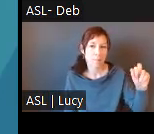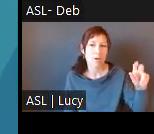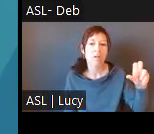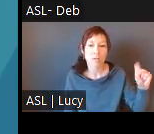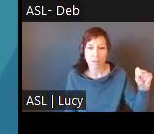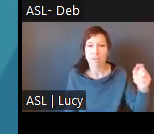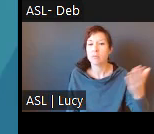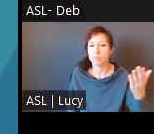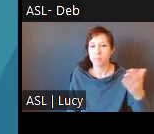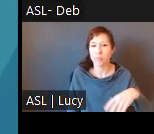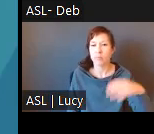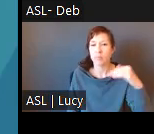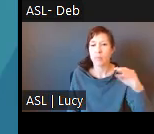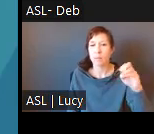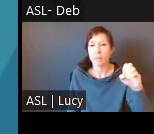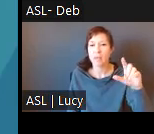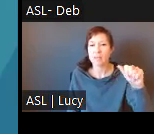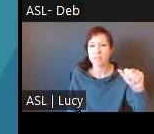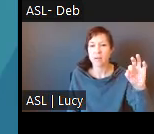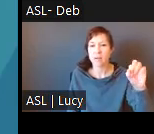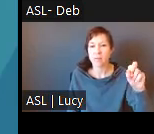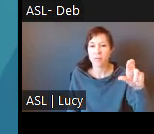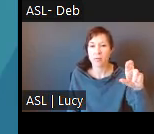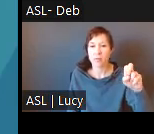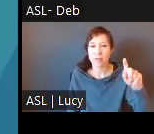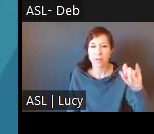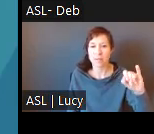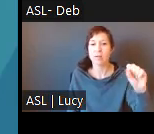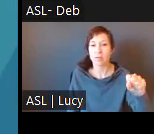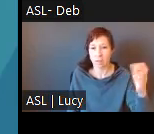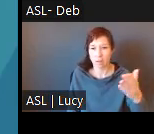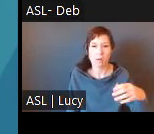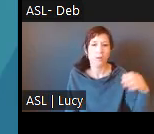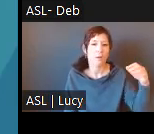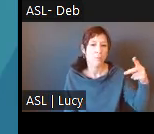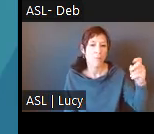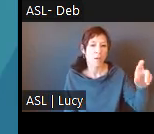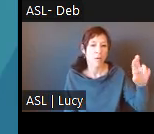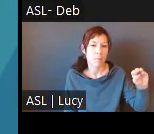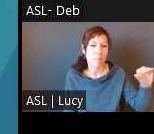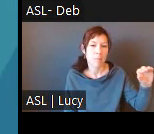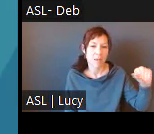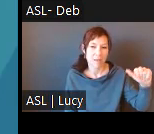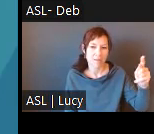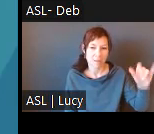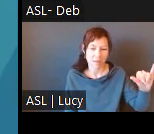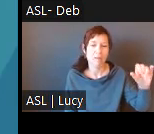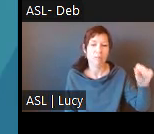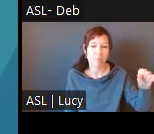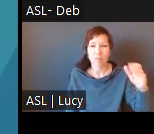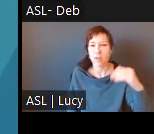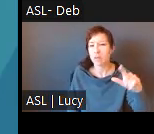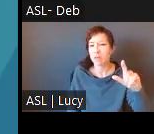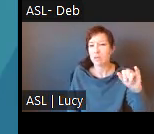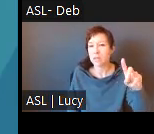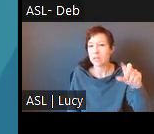Melissa Ferretti, Here, Peter Matthey. Here. Lydia Lowe, Here. and I believe